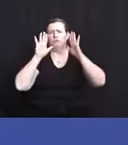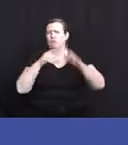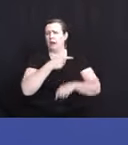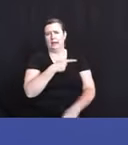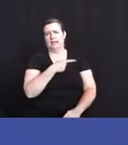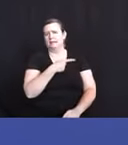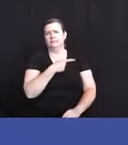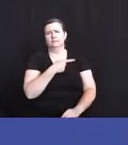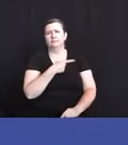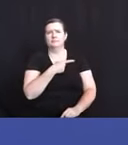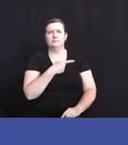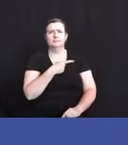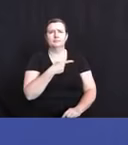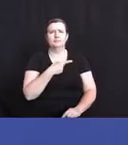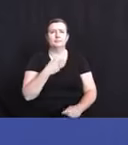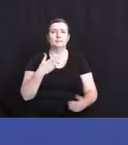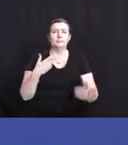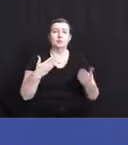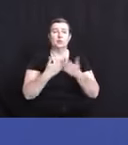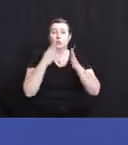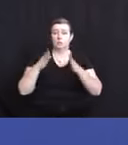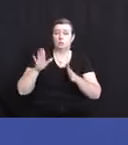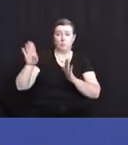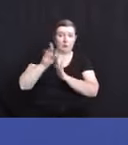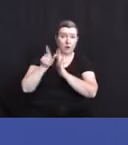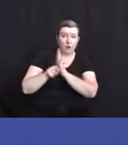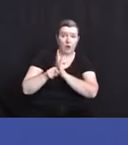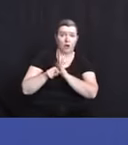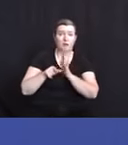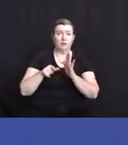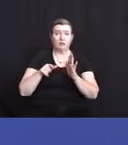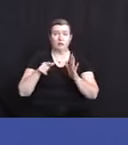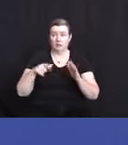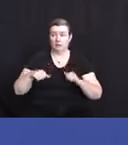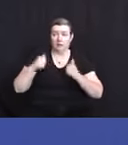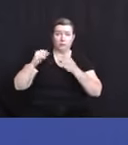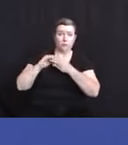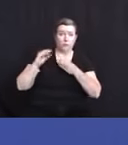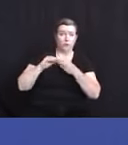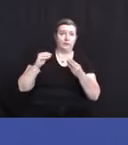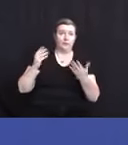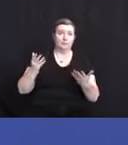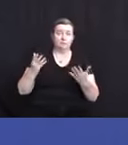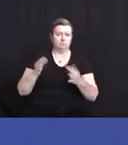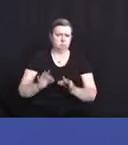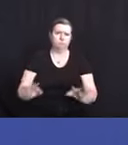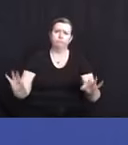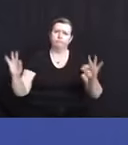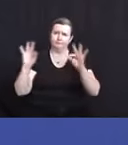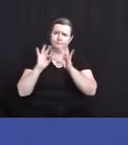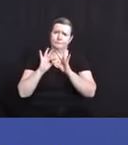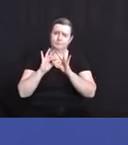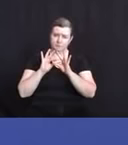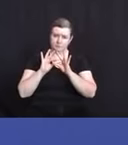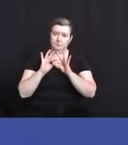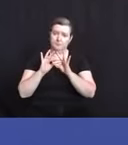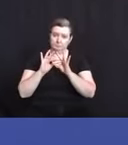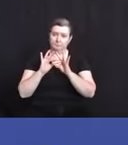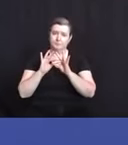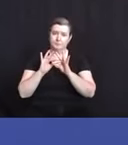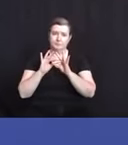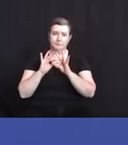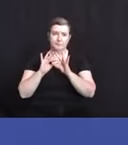lot. And this is a guy, just looking to him as an example. I could say this about my colleagues up here in their